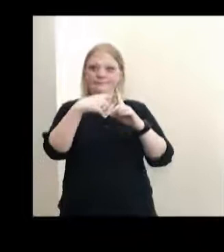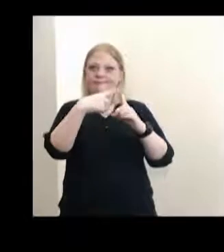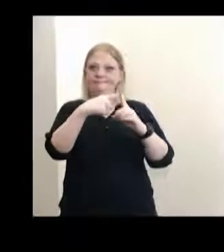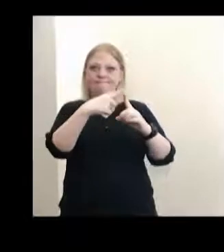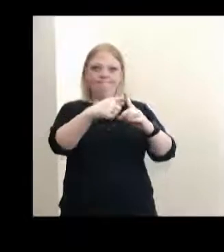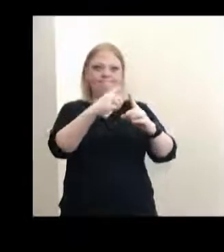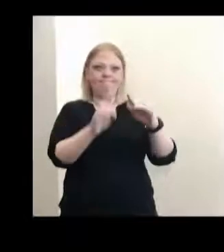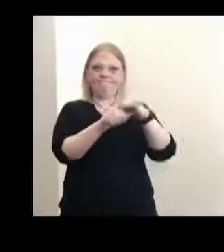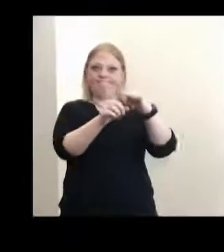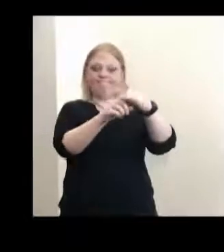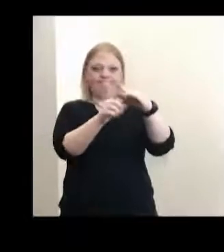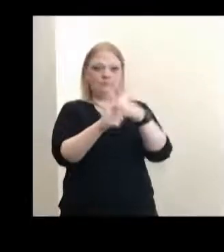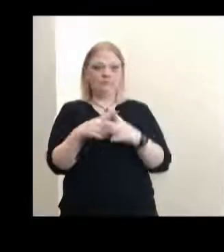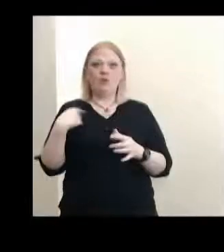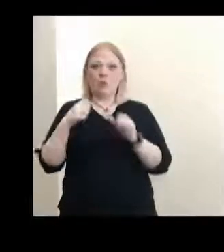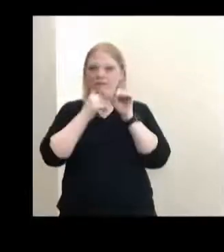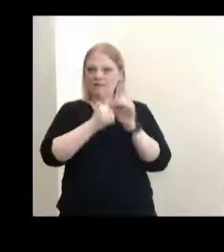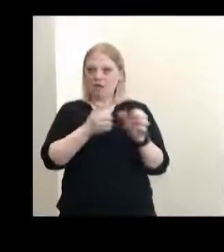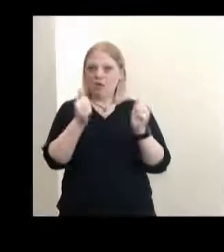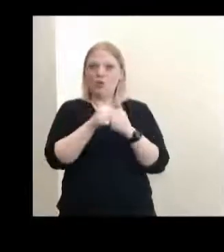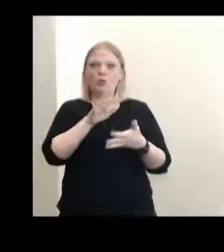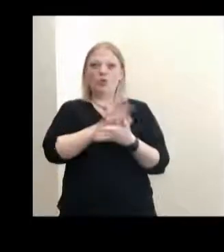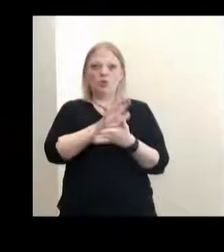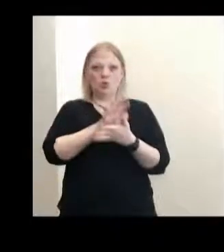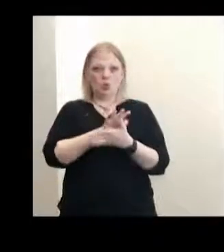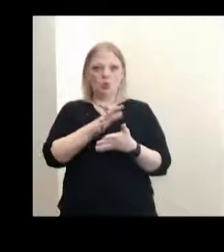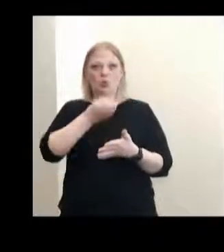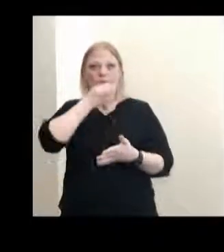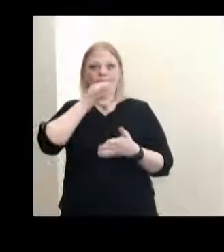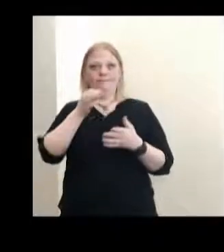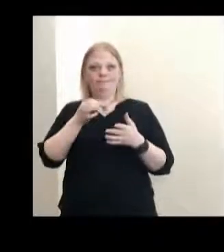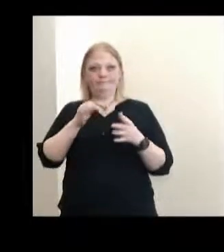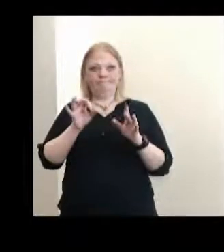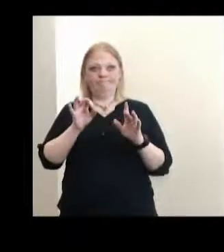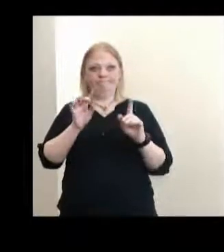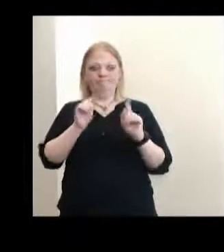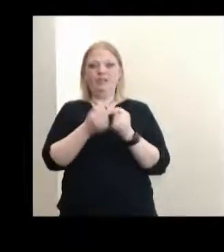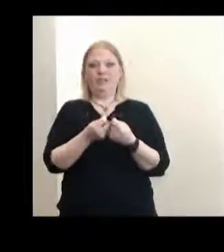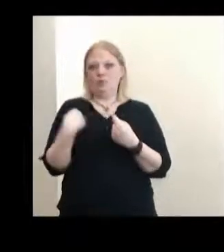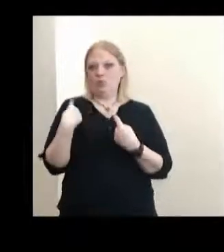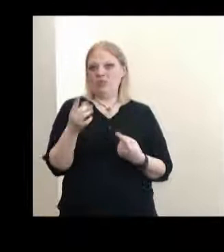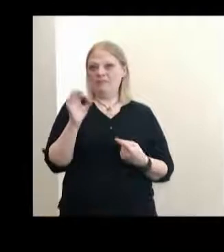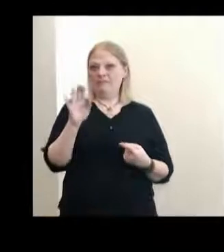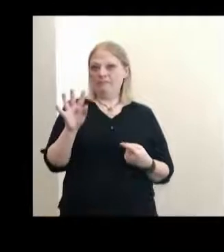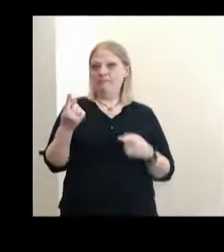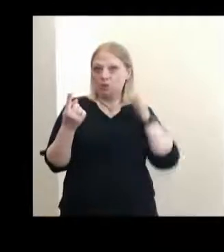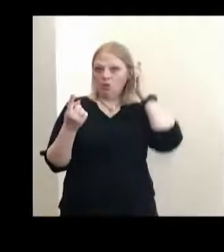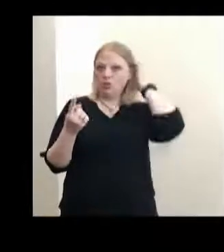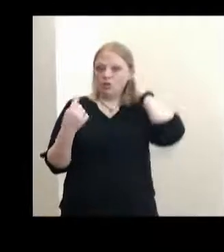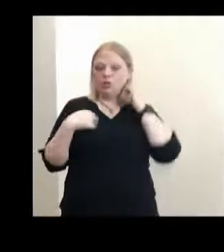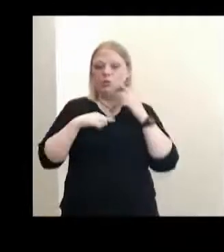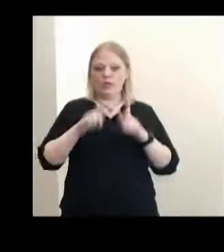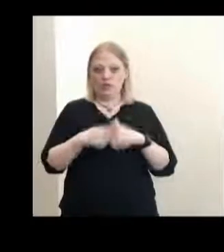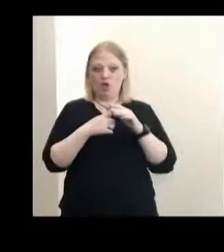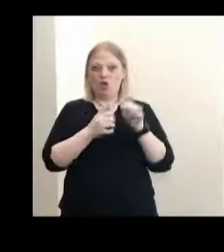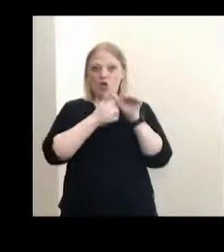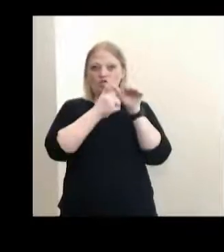also following that with our school epidemiology team. Since February 1st, when we started tracking